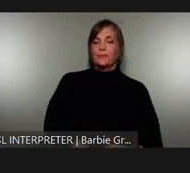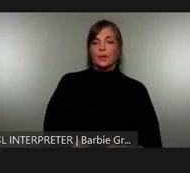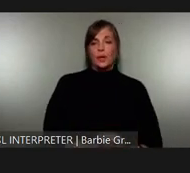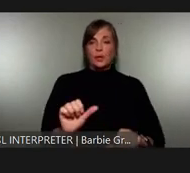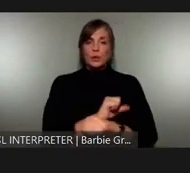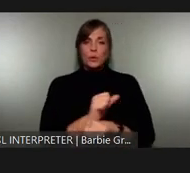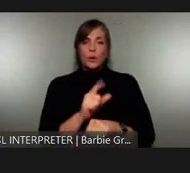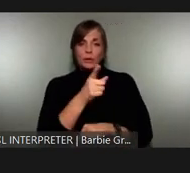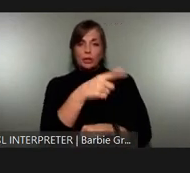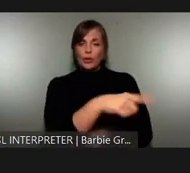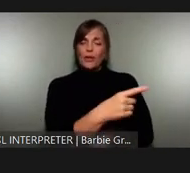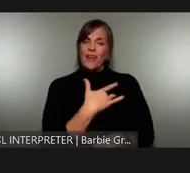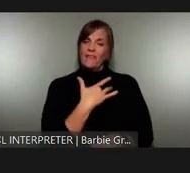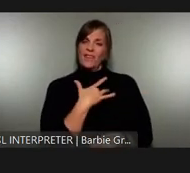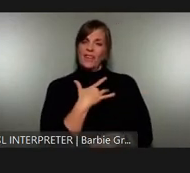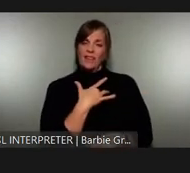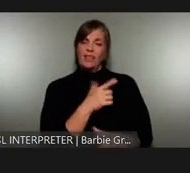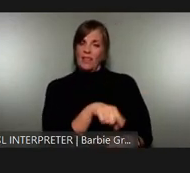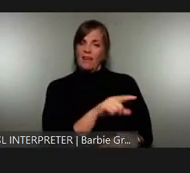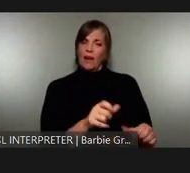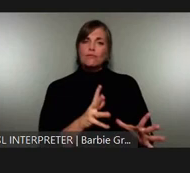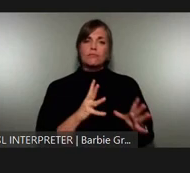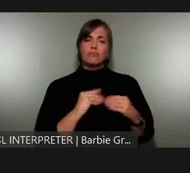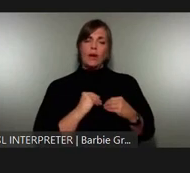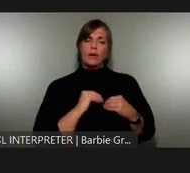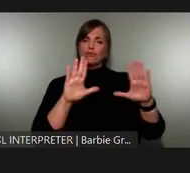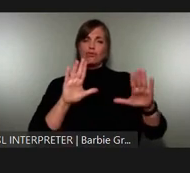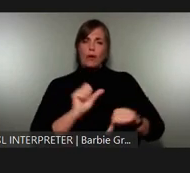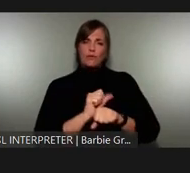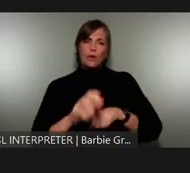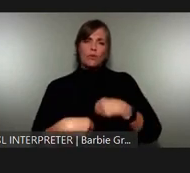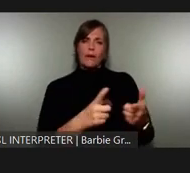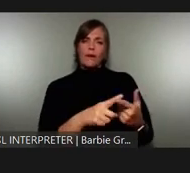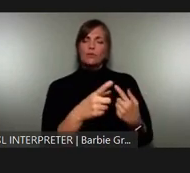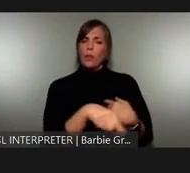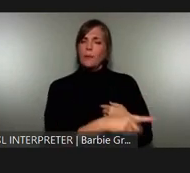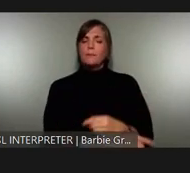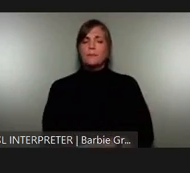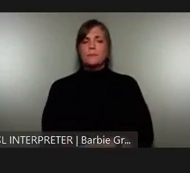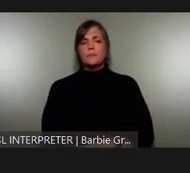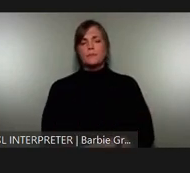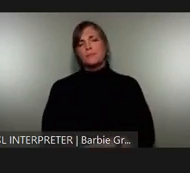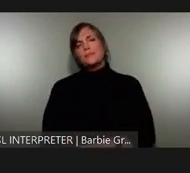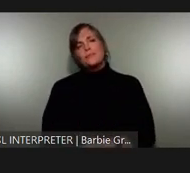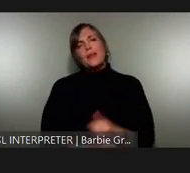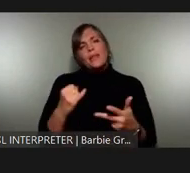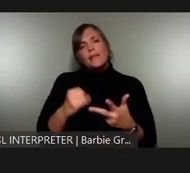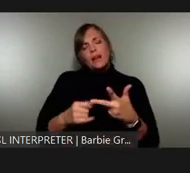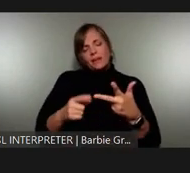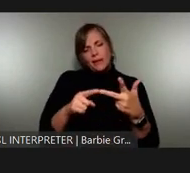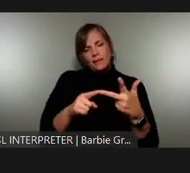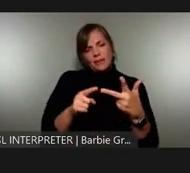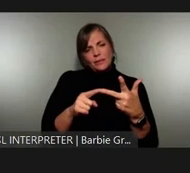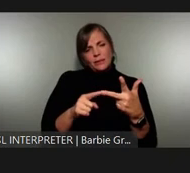customers embrace the great work that we deliver to them. And finally, it's thinking about investment. How do we